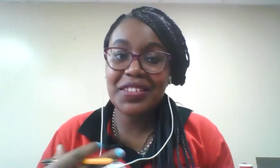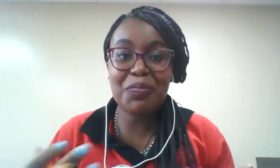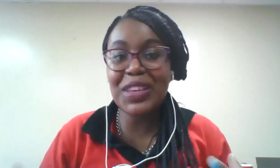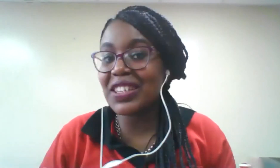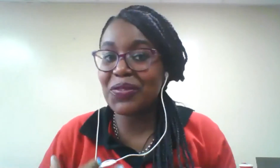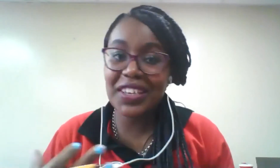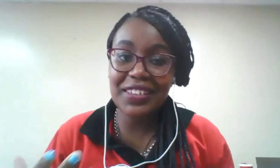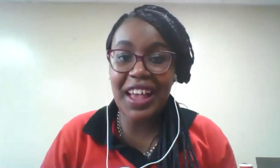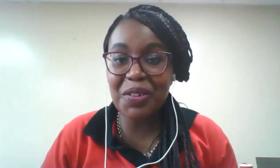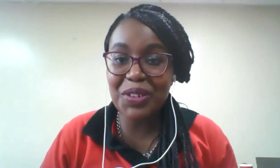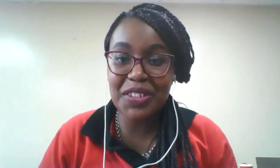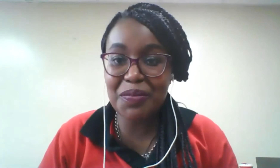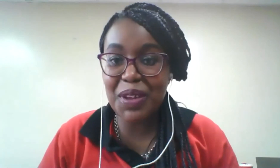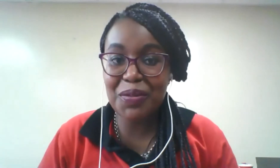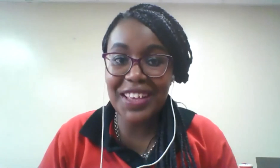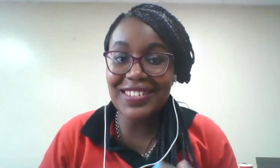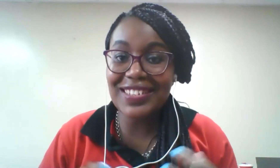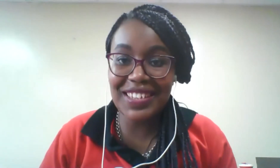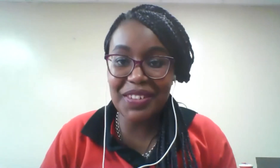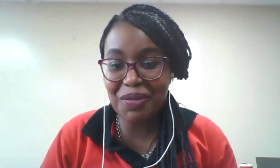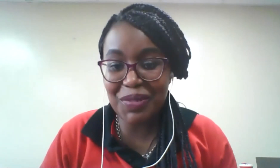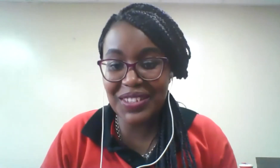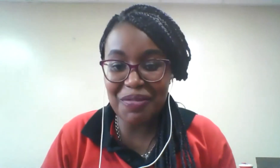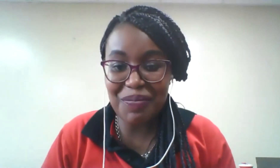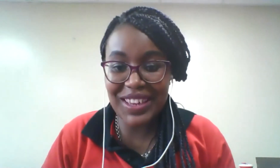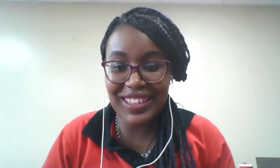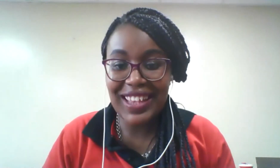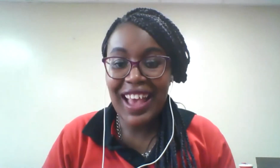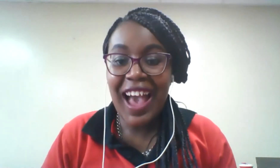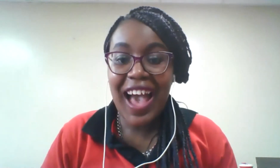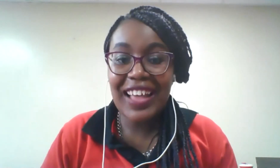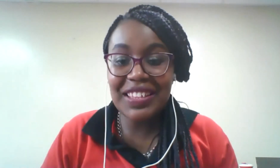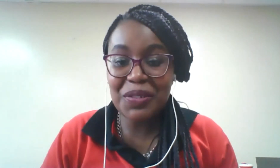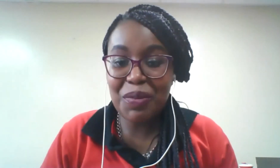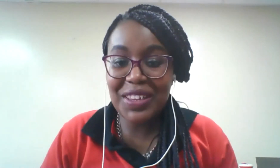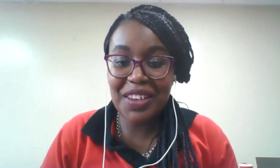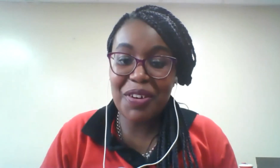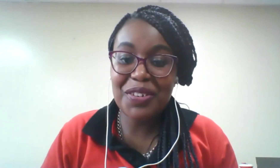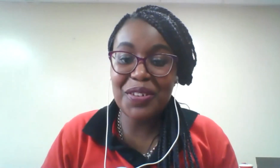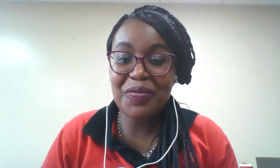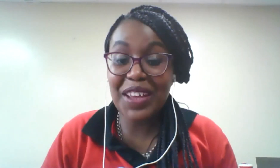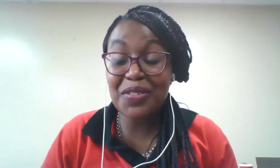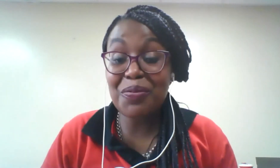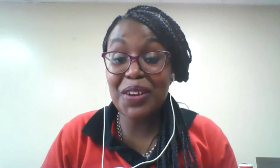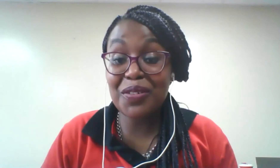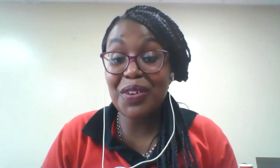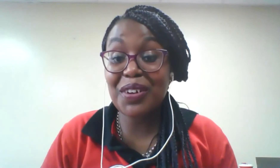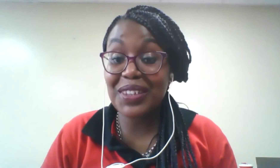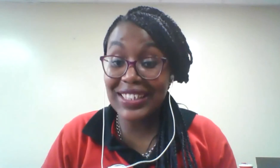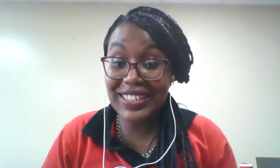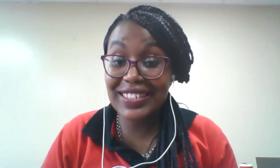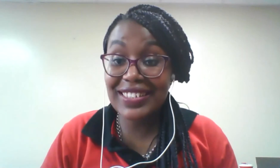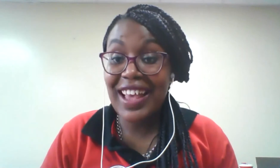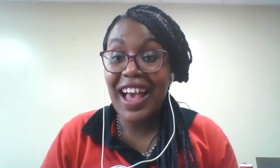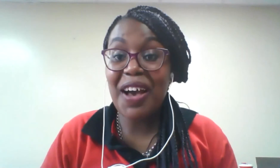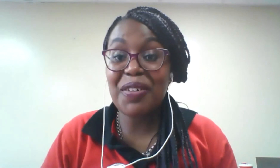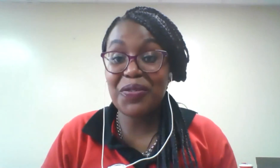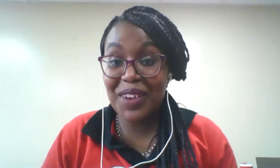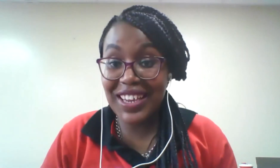we speak different languages, but we are still from the same place. At this point, I want to invite one of our